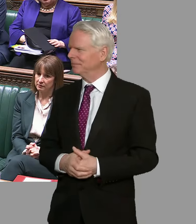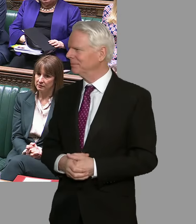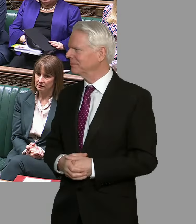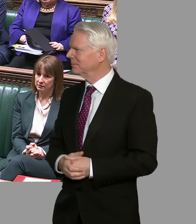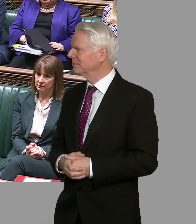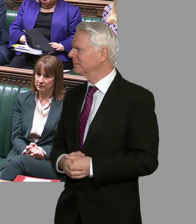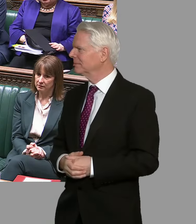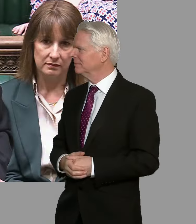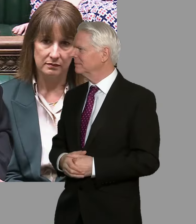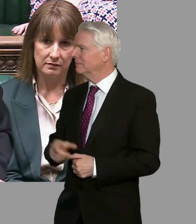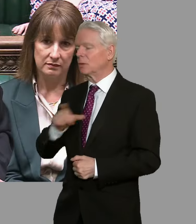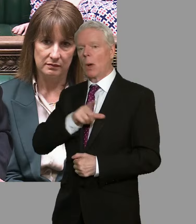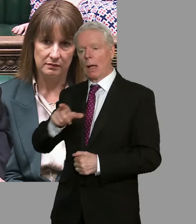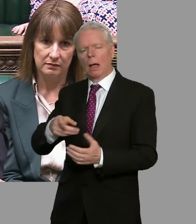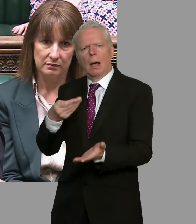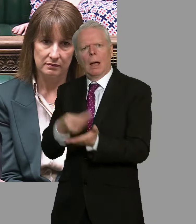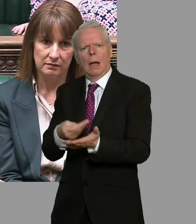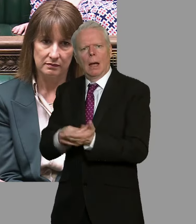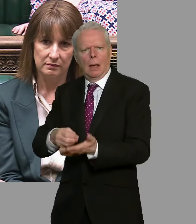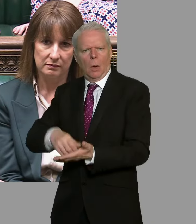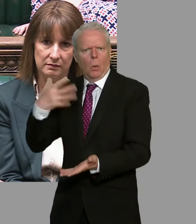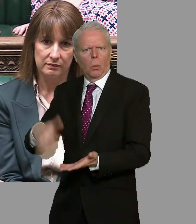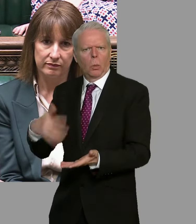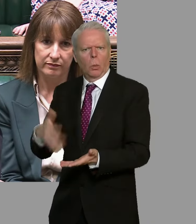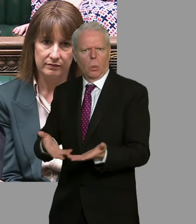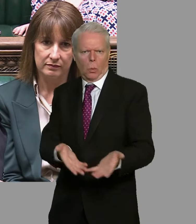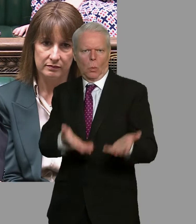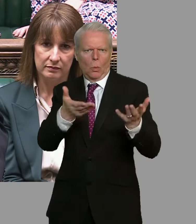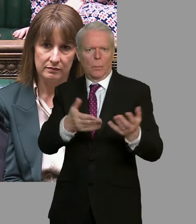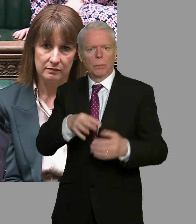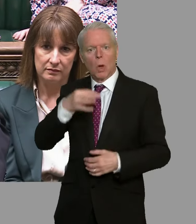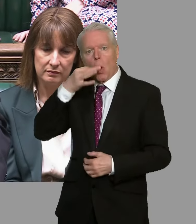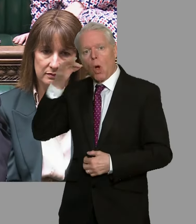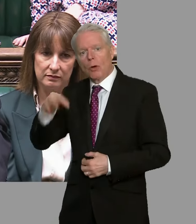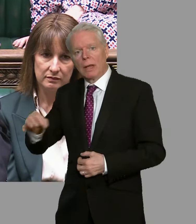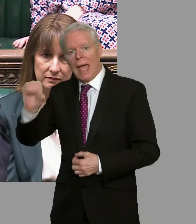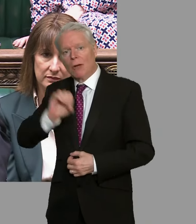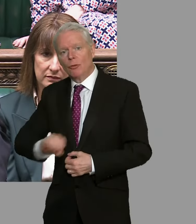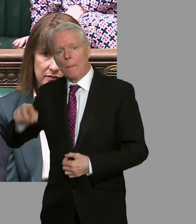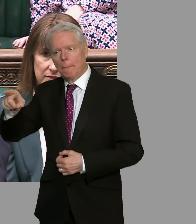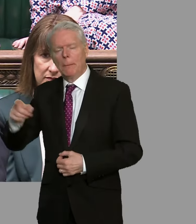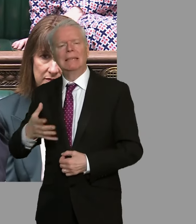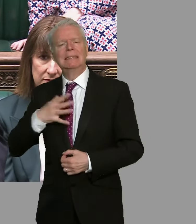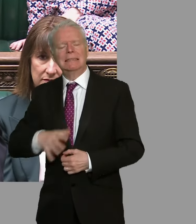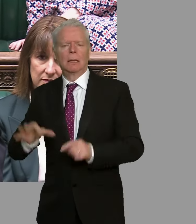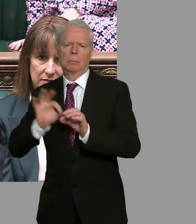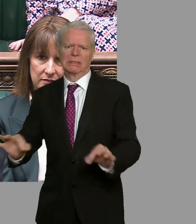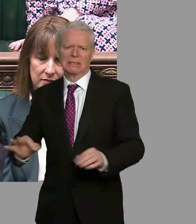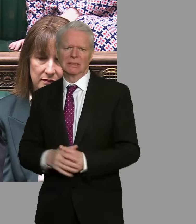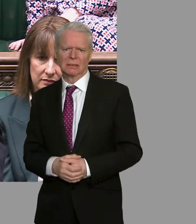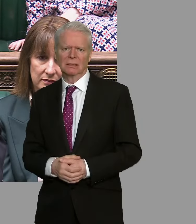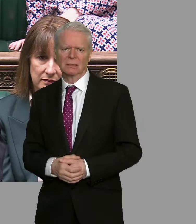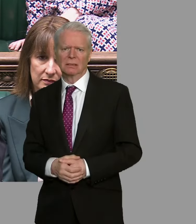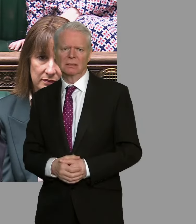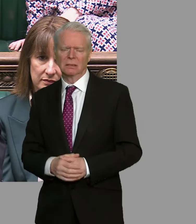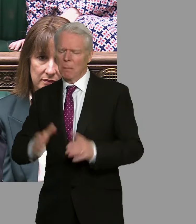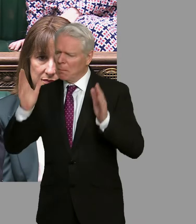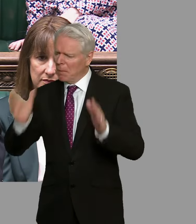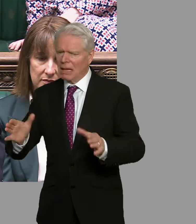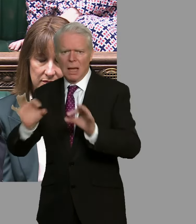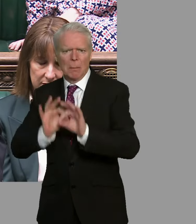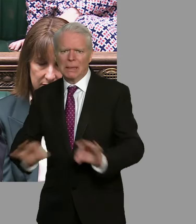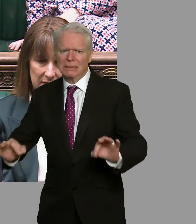dealing with the bin strikes is the priority. We continue to call on Unite to suspend the strike immediately and bring the disruption to an end. We are